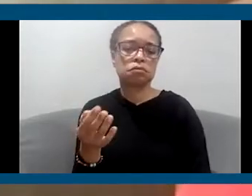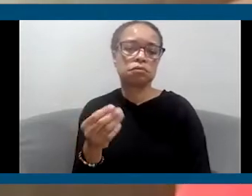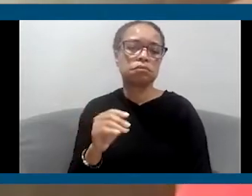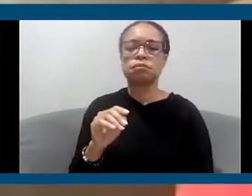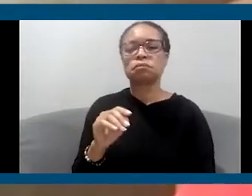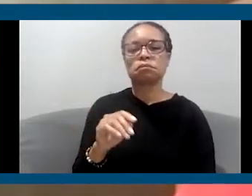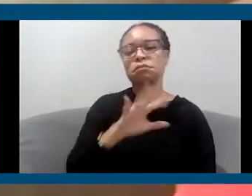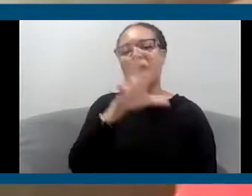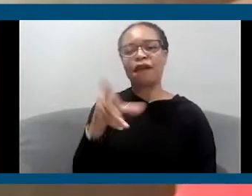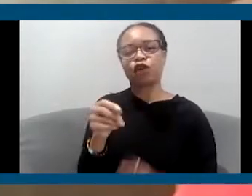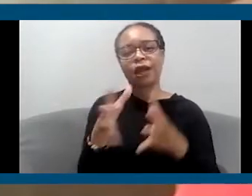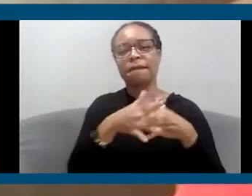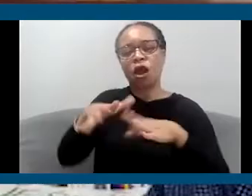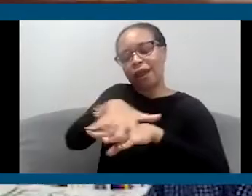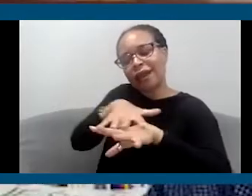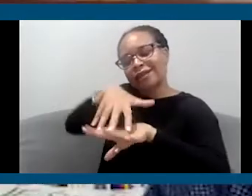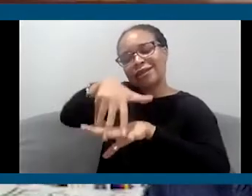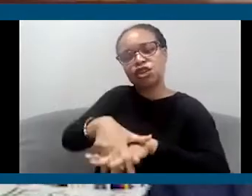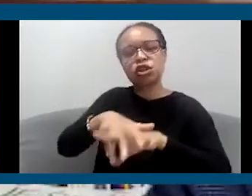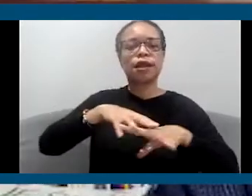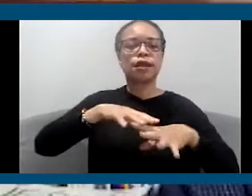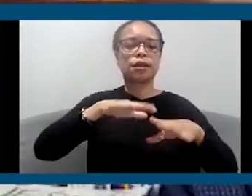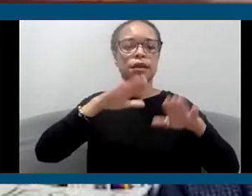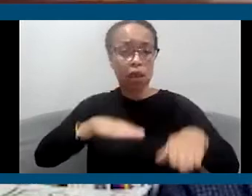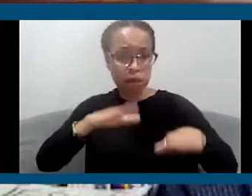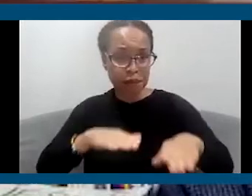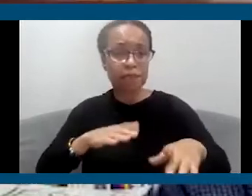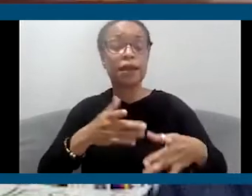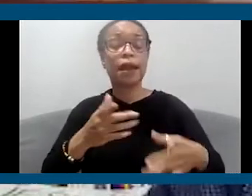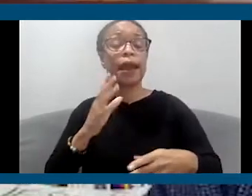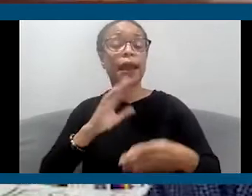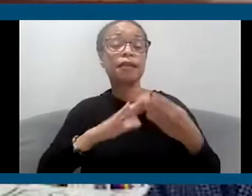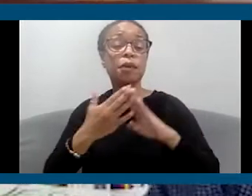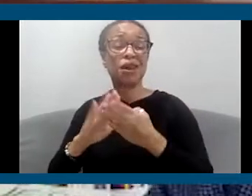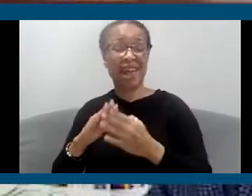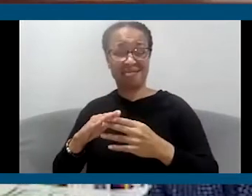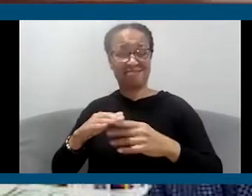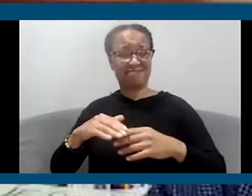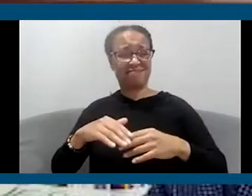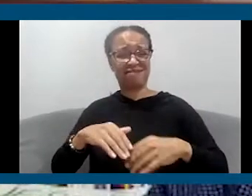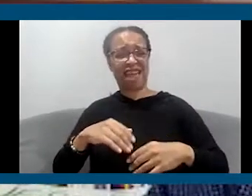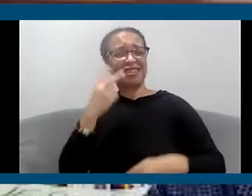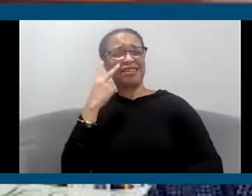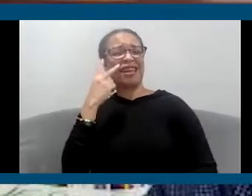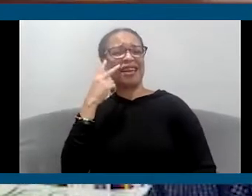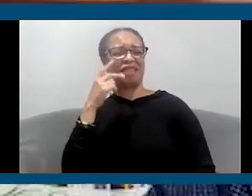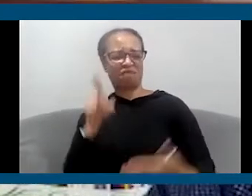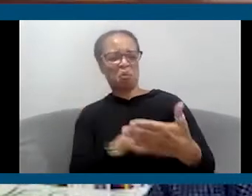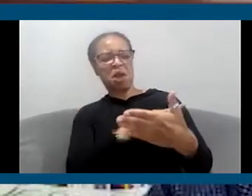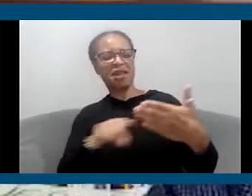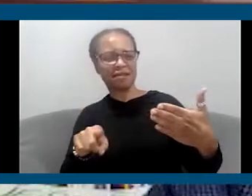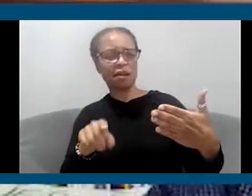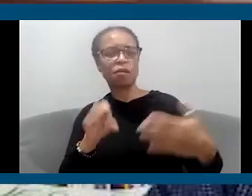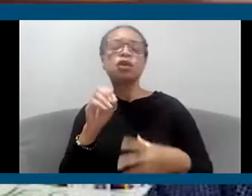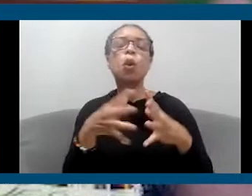African-American indigenous Muslim community that also faces racism, its own type of racism that we as a society need to address. So